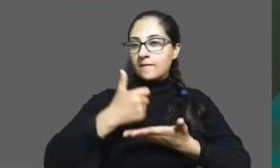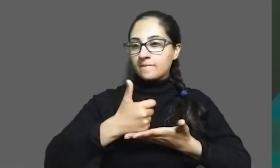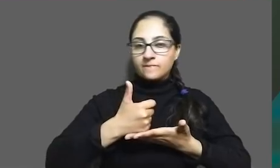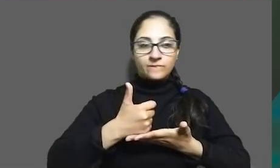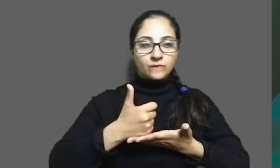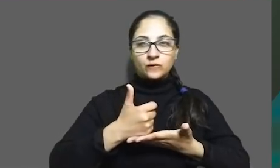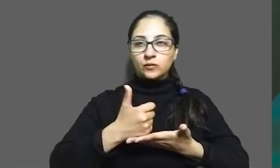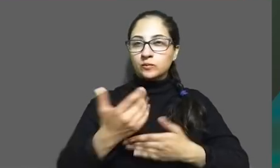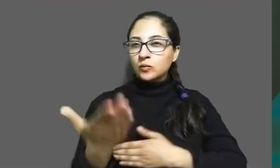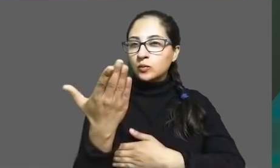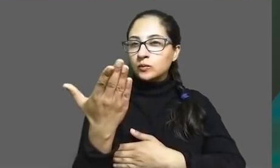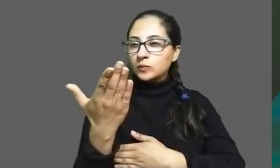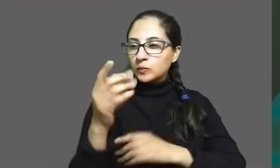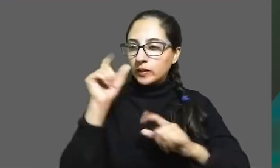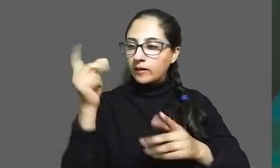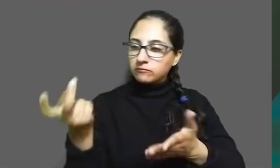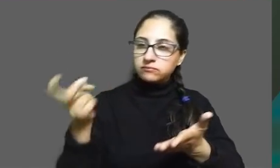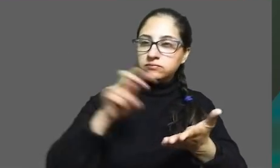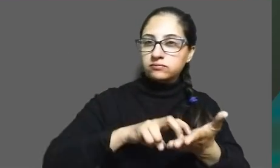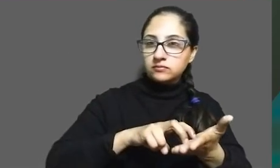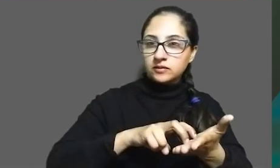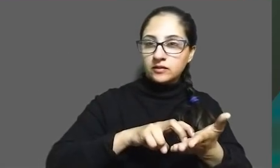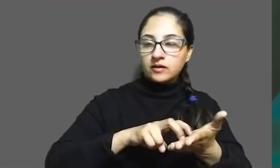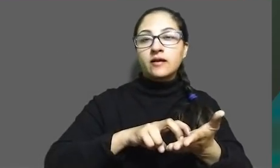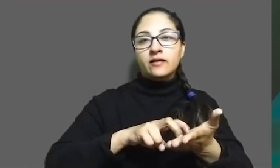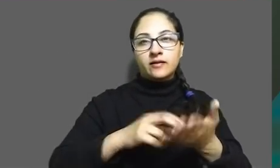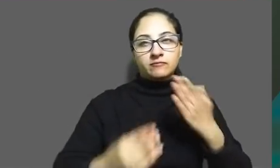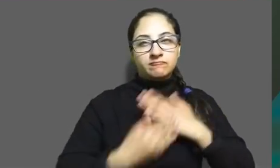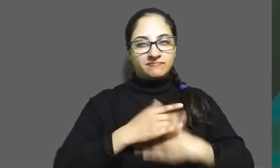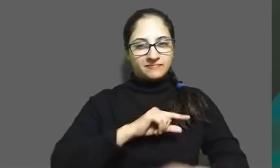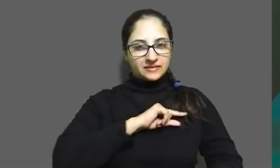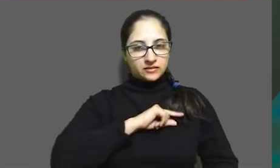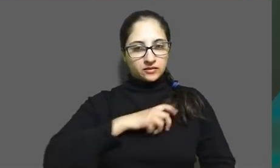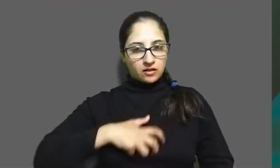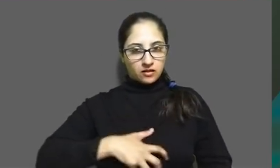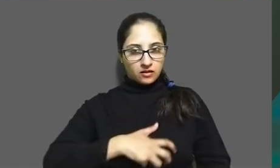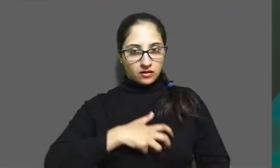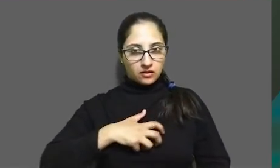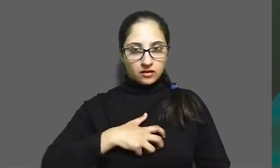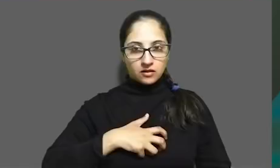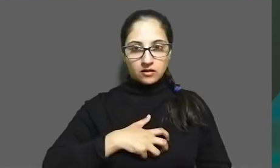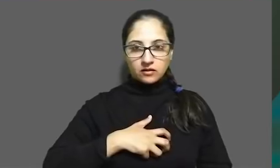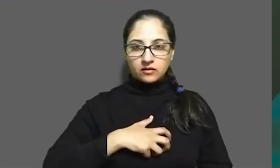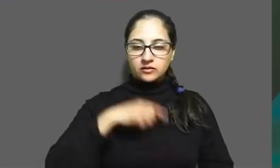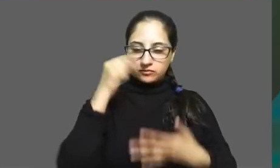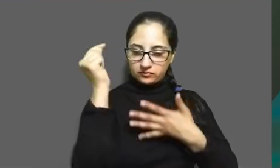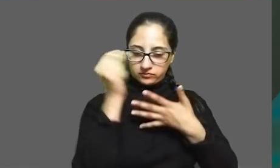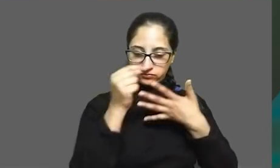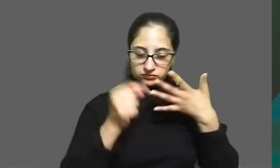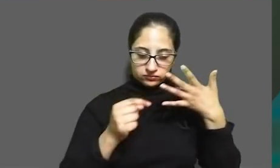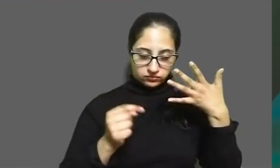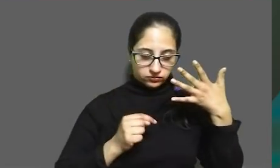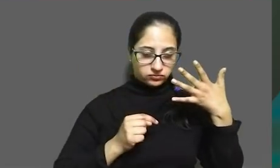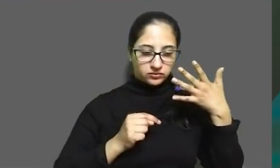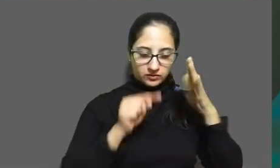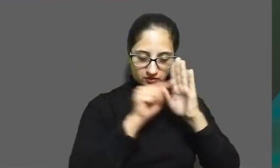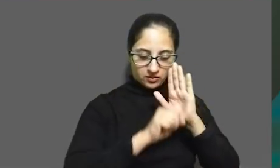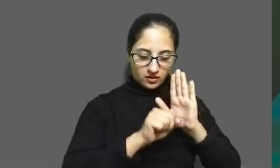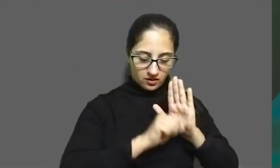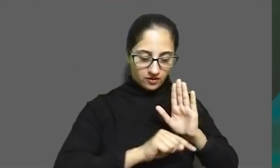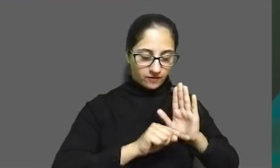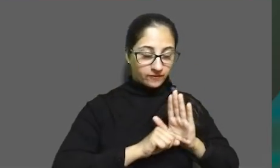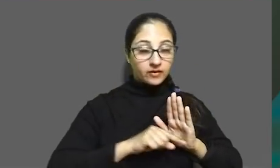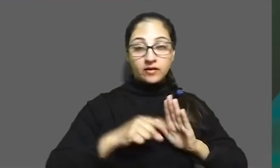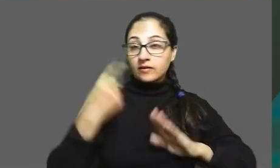with anyone and everyone to survive day to day. And then one day I totally surrendered